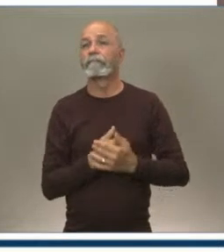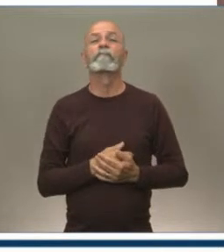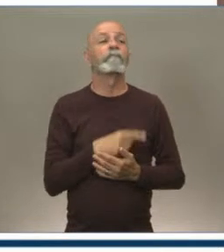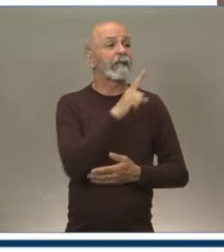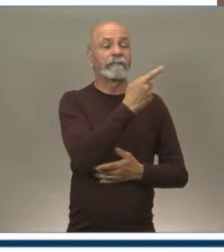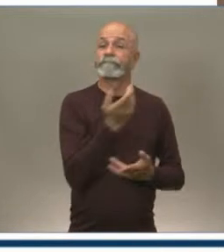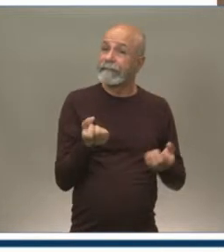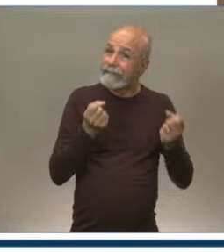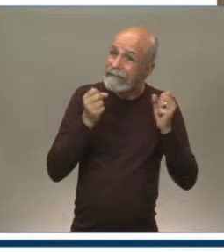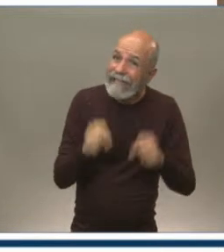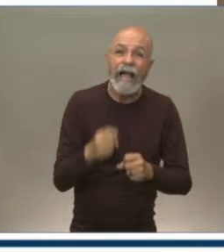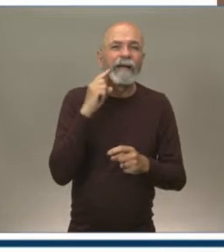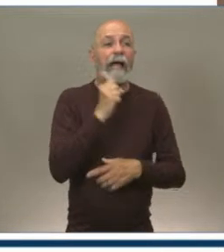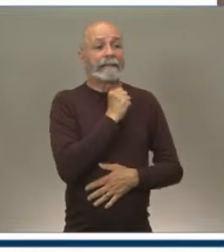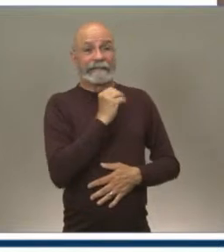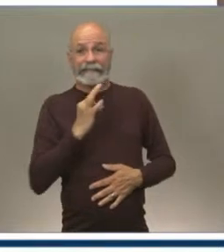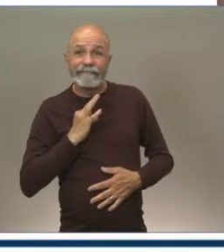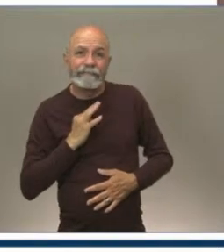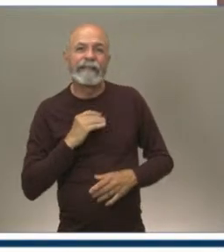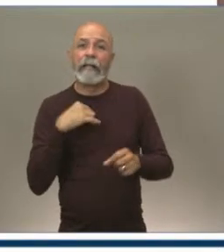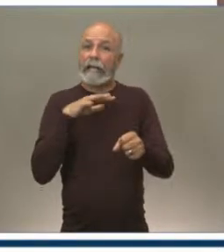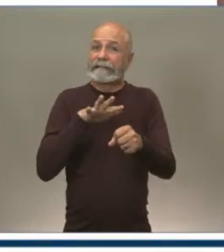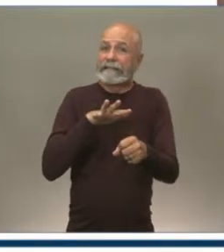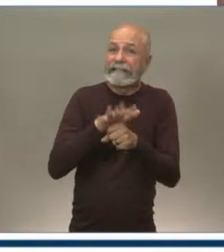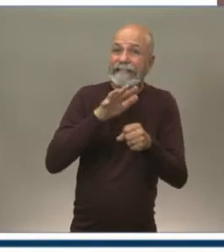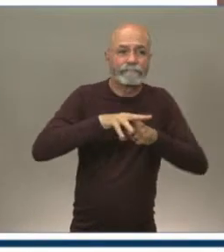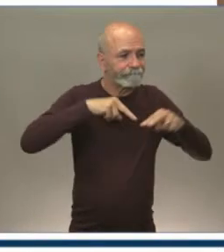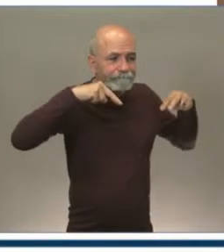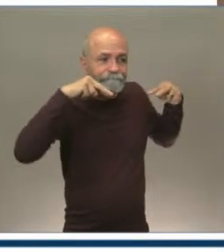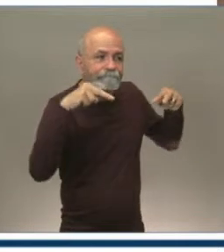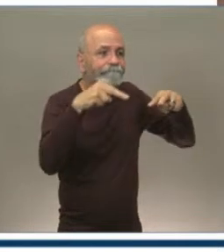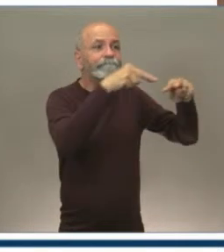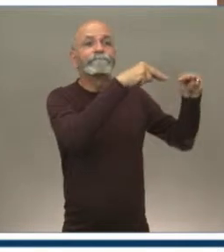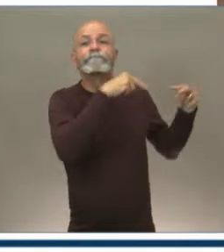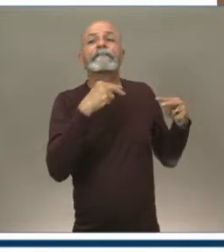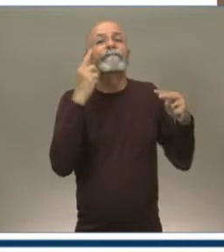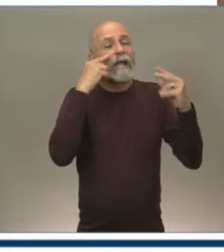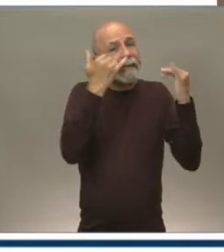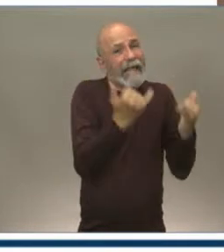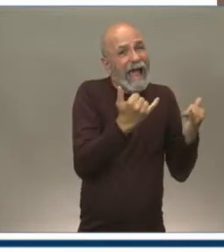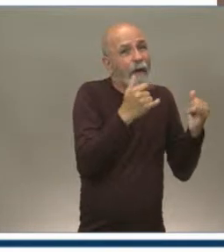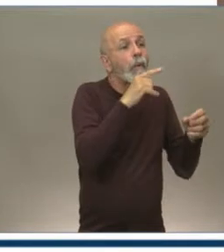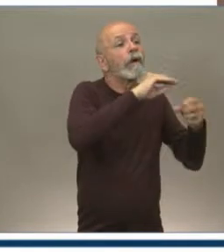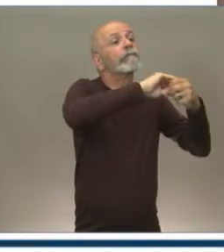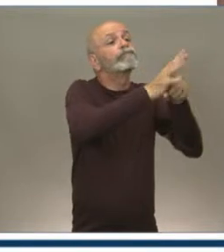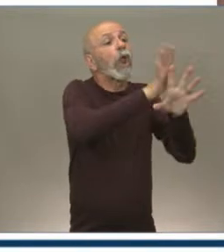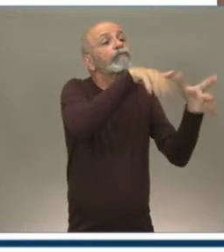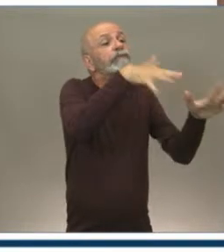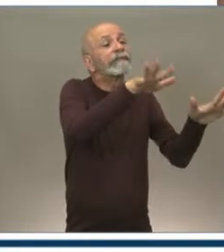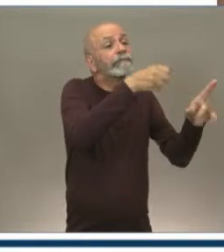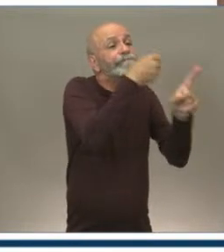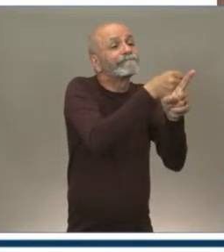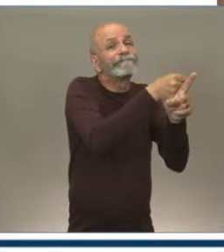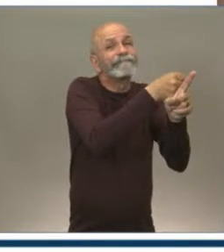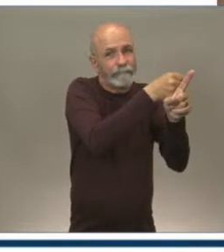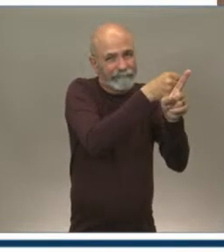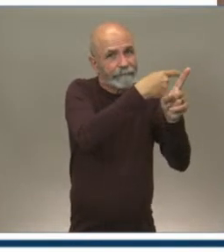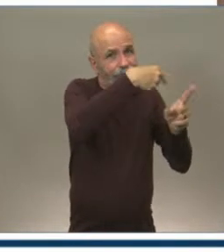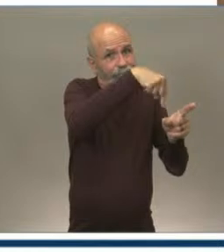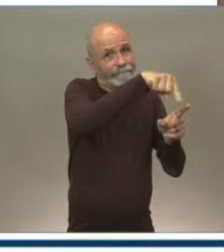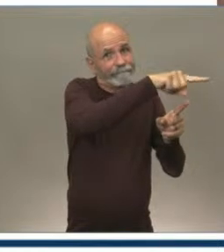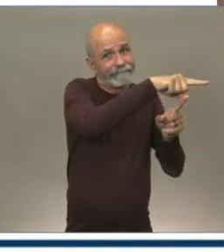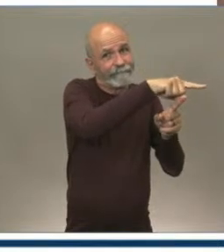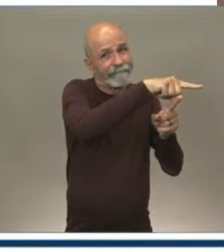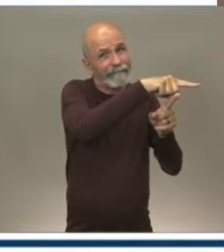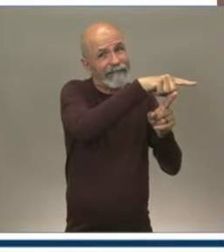meet the inpatient and critical care demands for COVID-19. If there's one thing that I am absolutely certain of, our